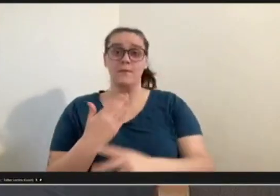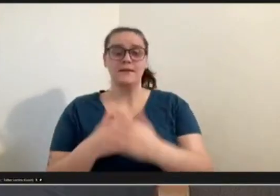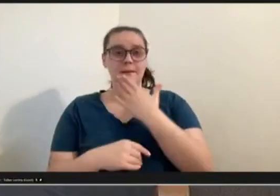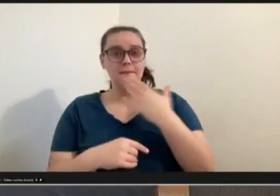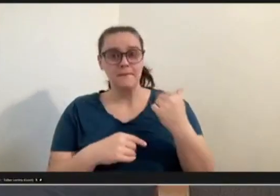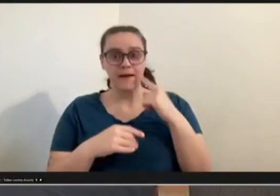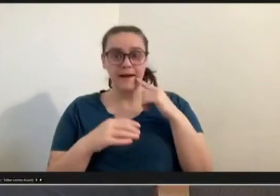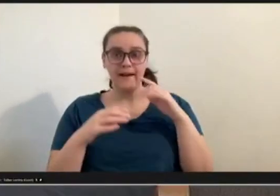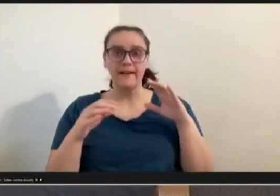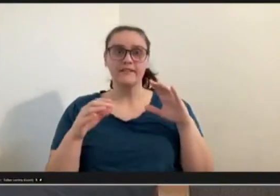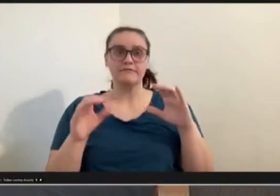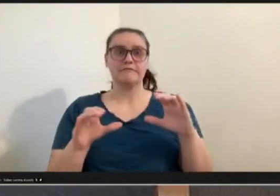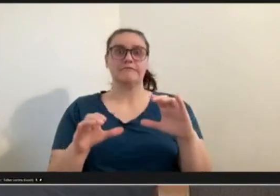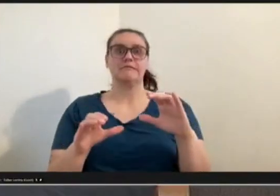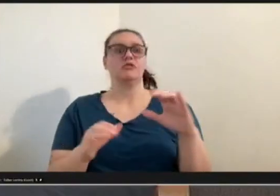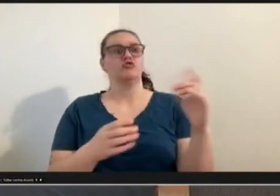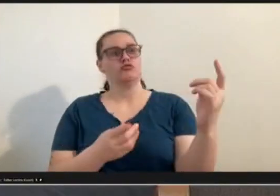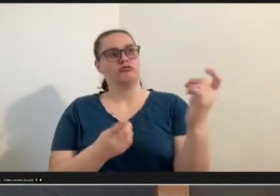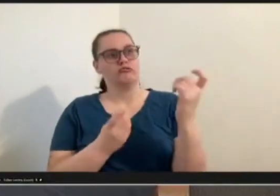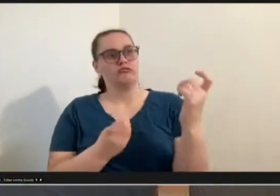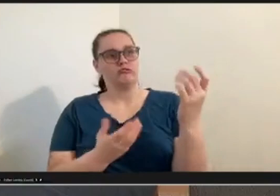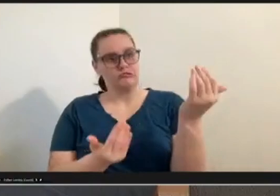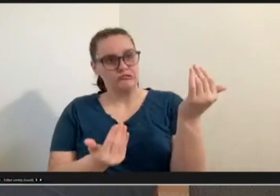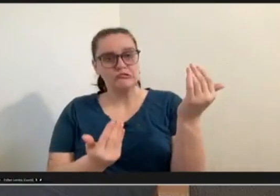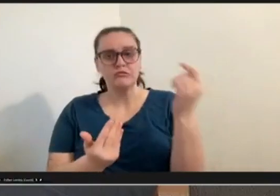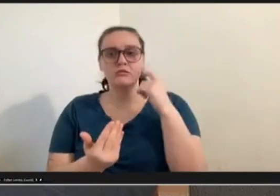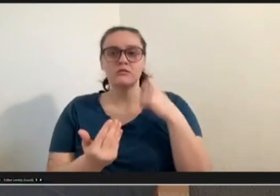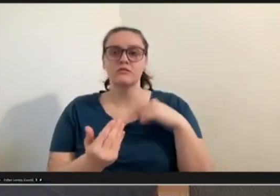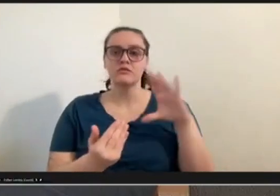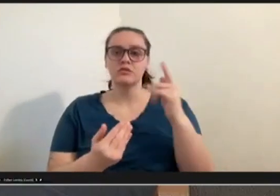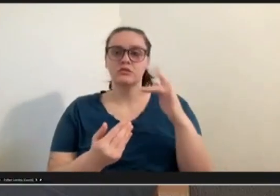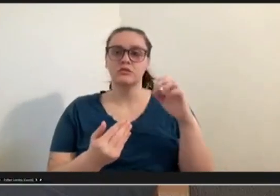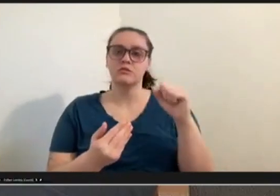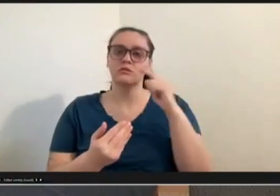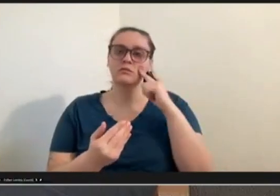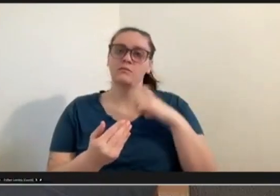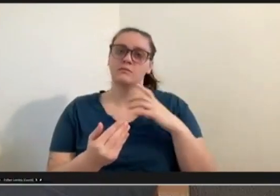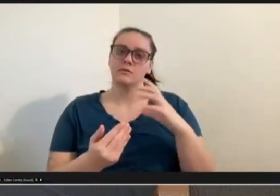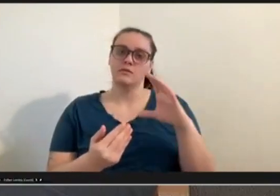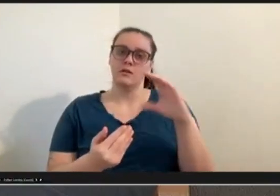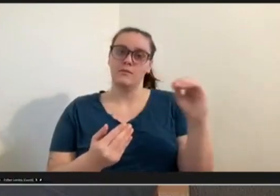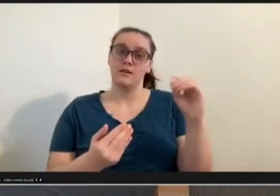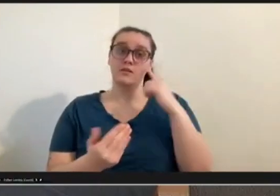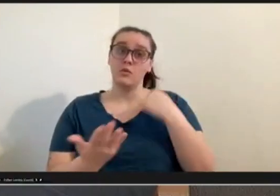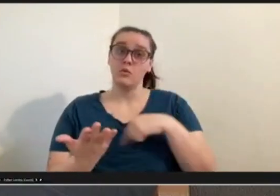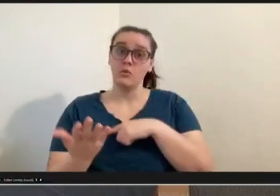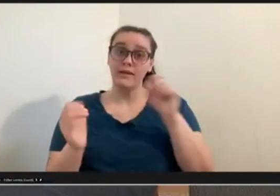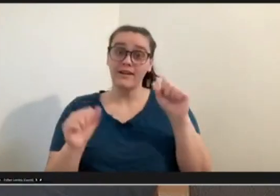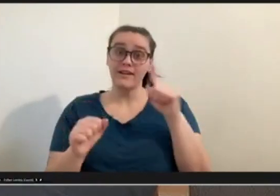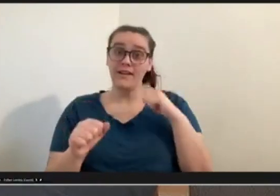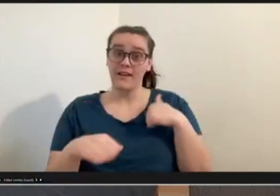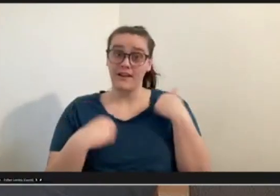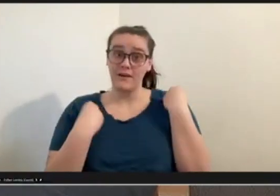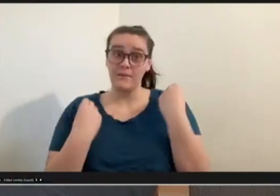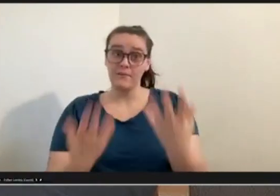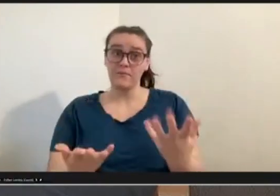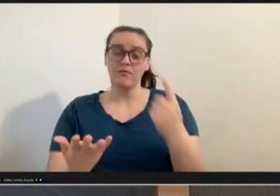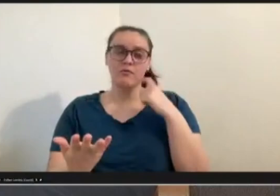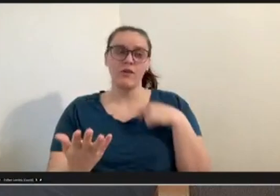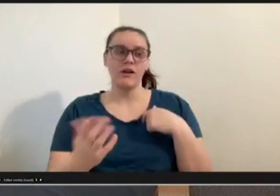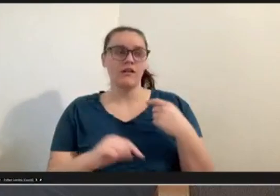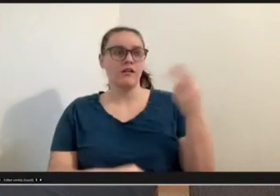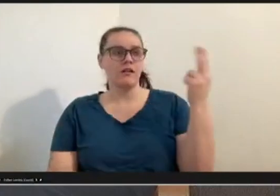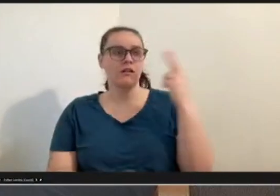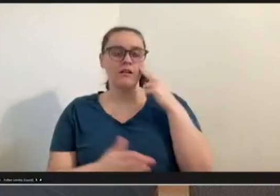Colleagues, we have the opportunity of a lifetime to bring high-paying, high-tech jobs and industry to Oregon. That's